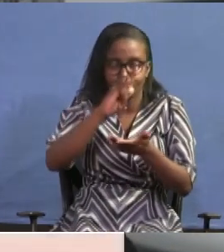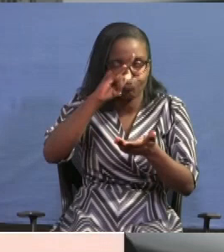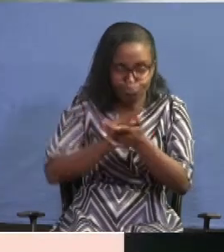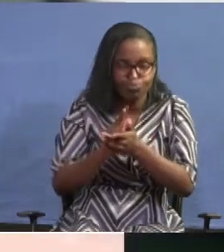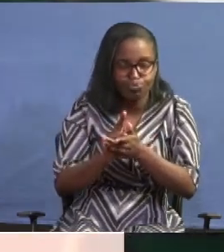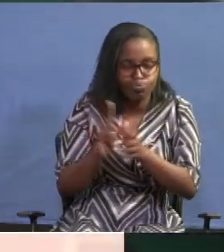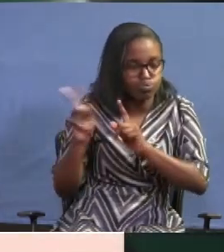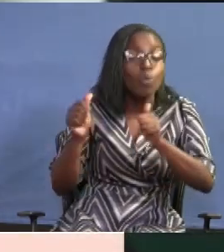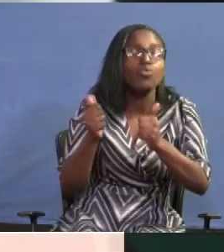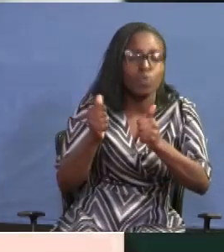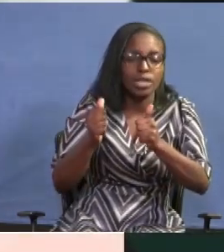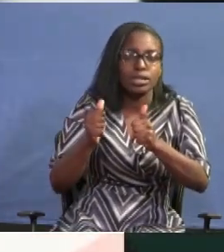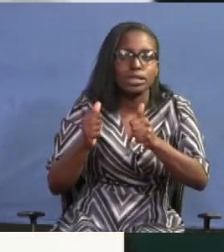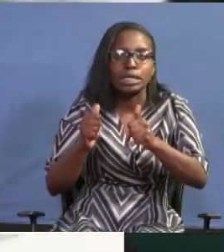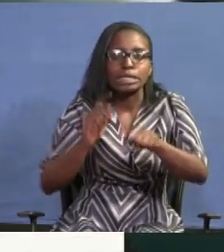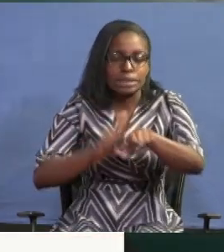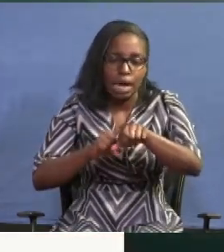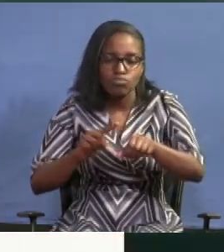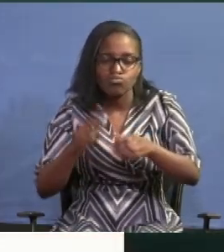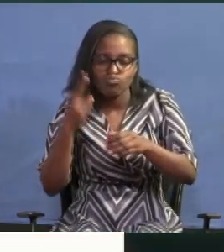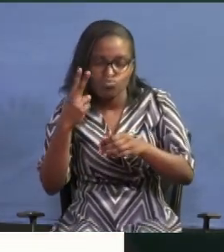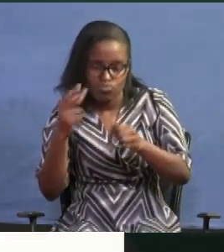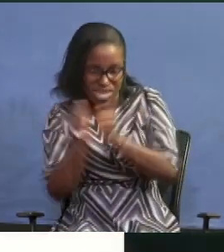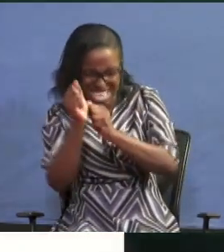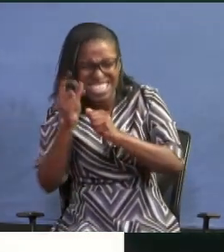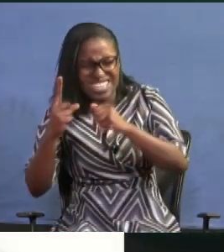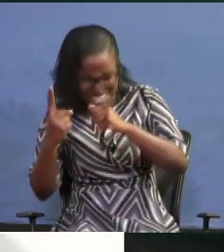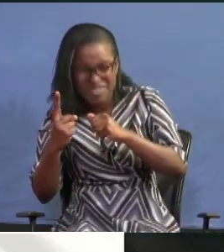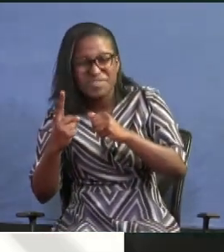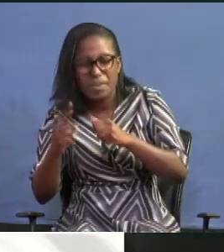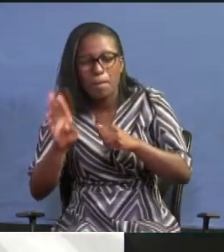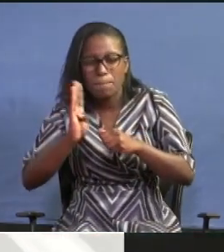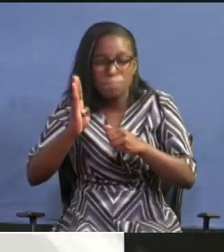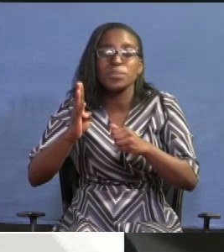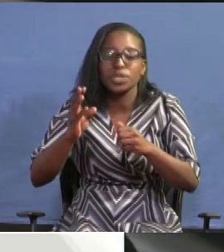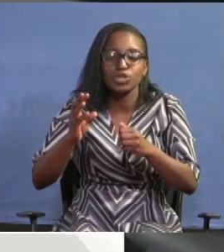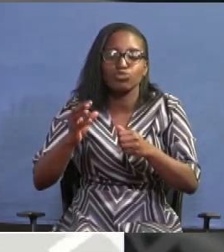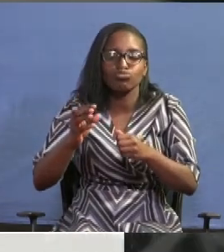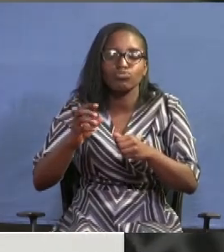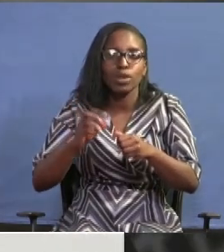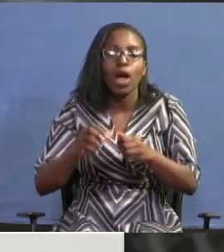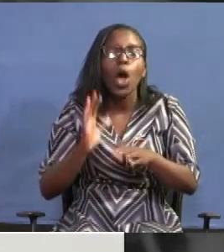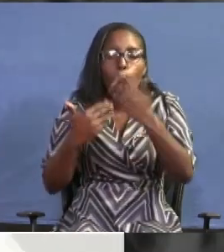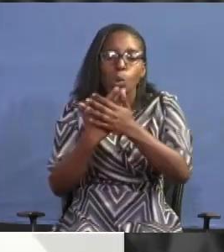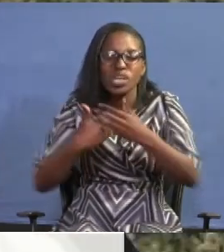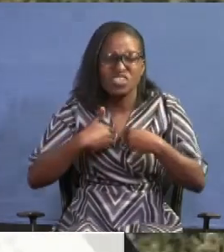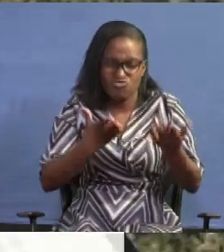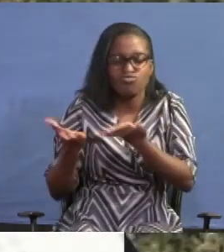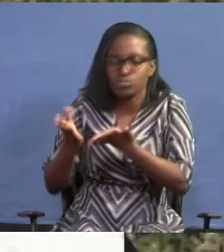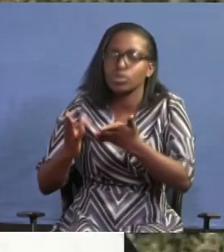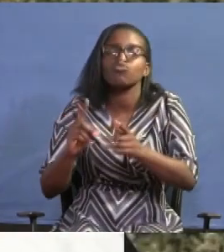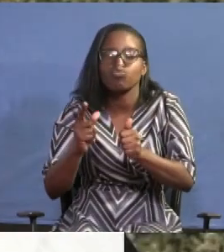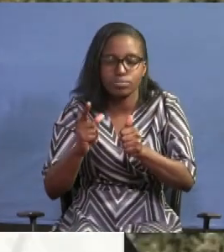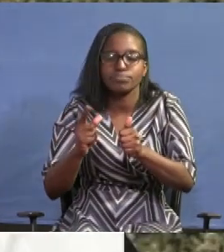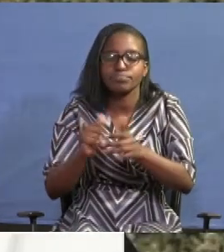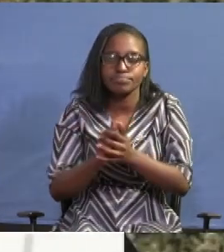case, China exported $11 billion more than it imported in 2022, the most recent year for which figures are available. Because there's